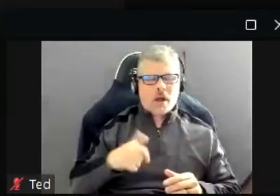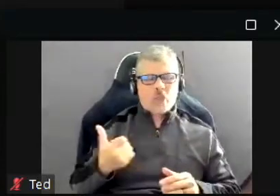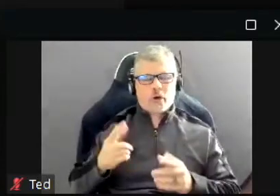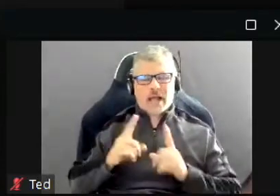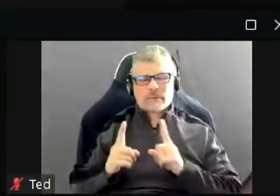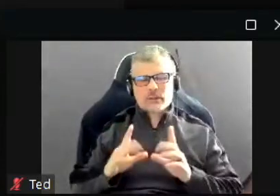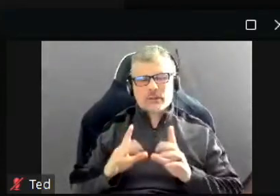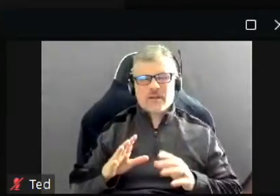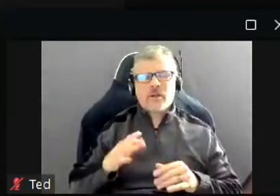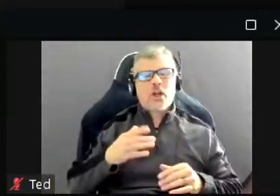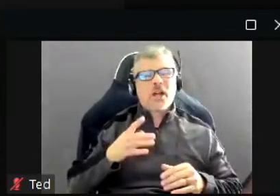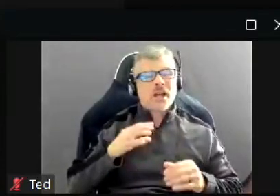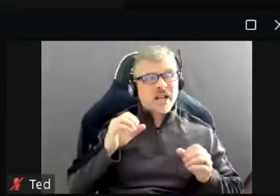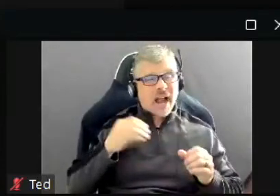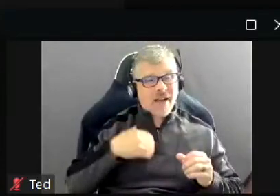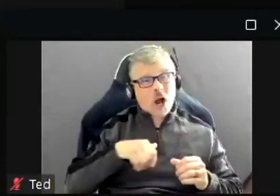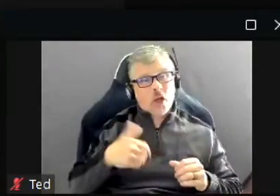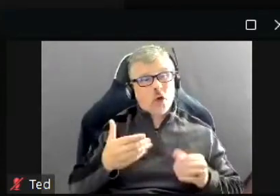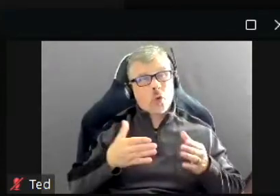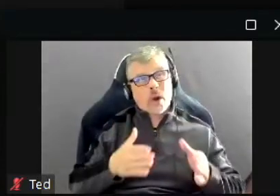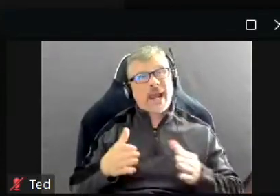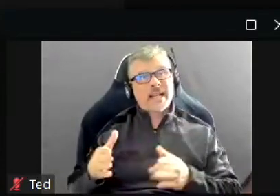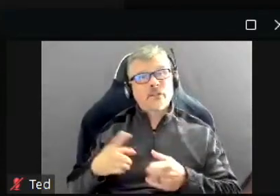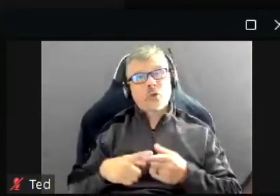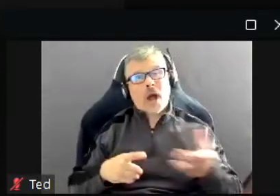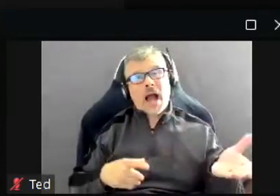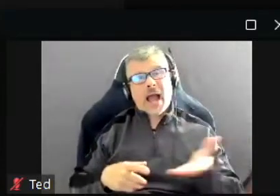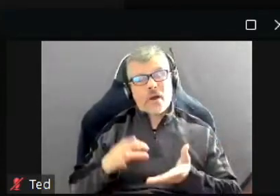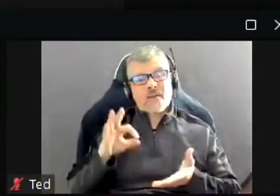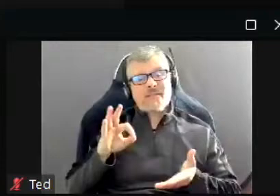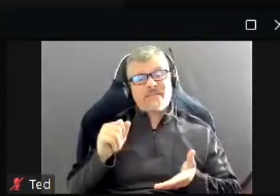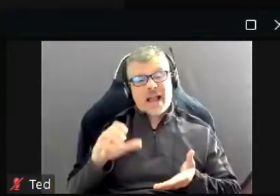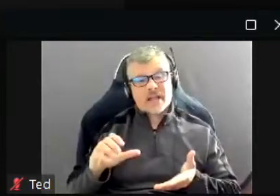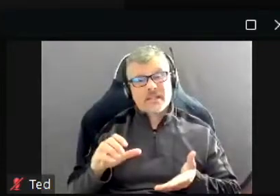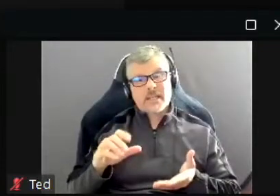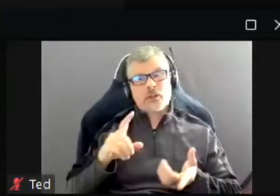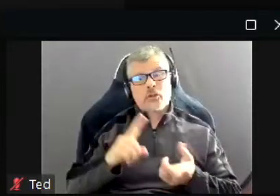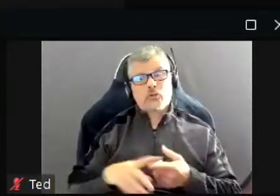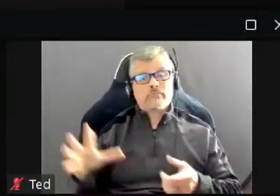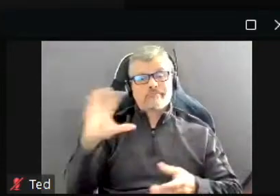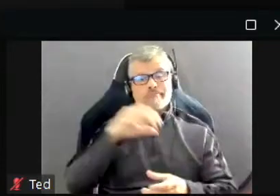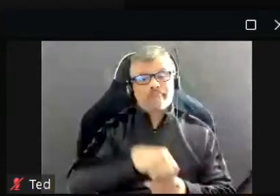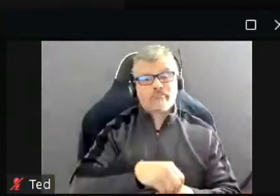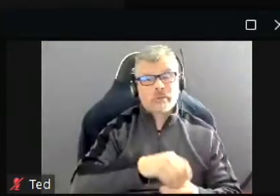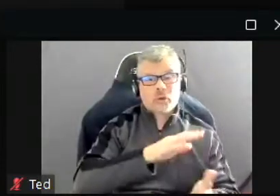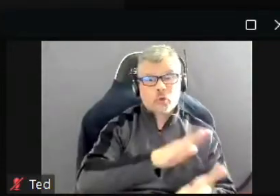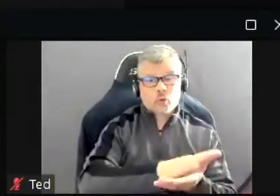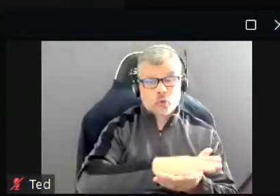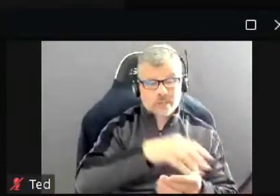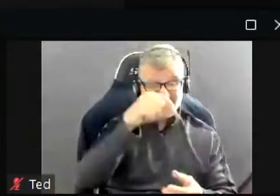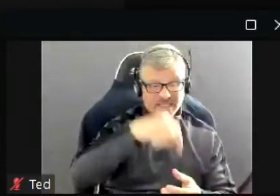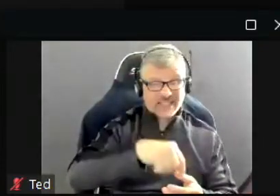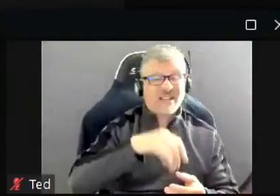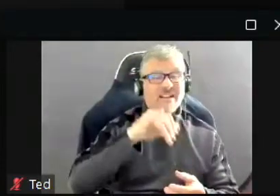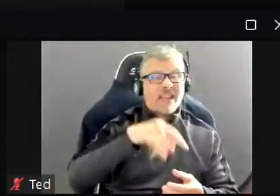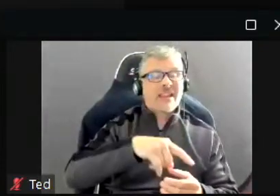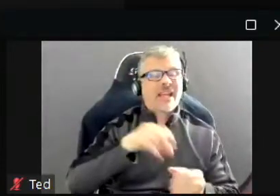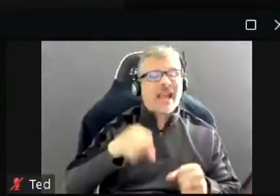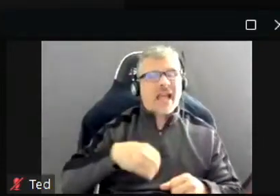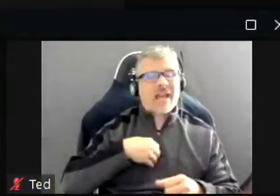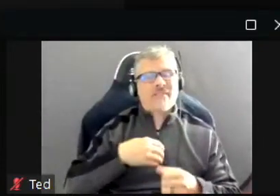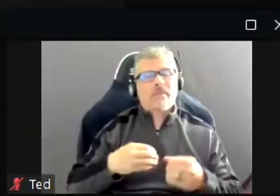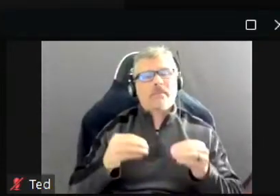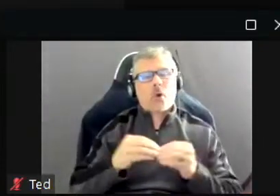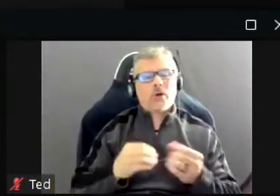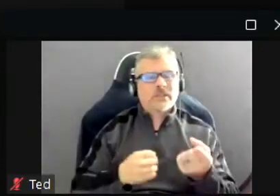ways to have higher ed faculty to take up residencies in schools that also provides additional support,